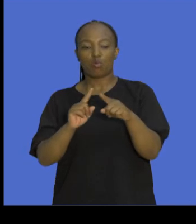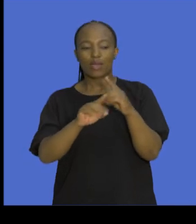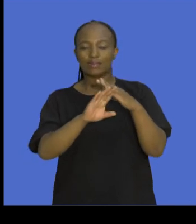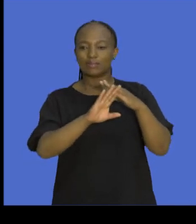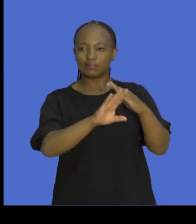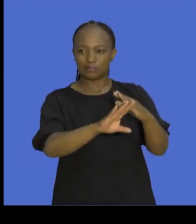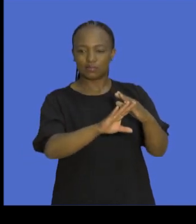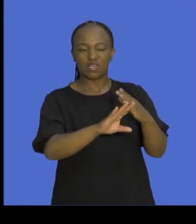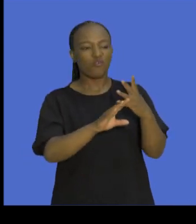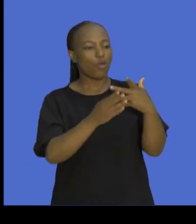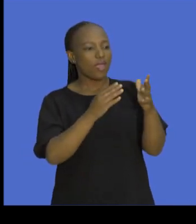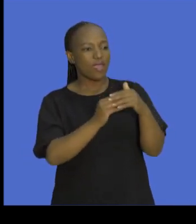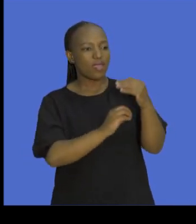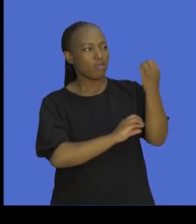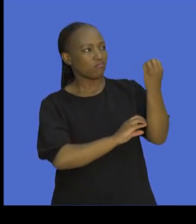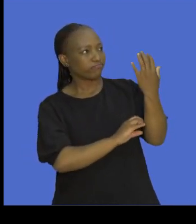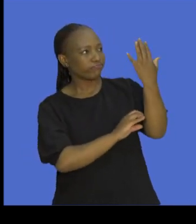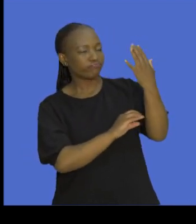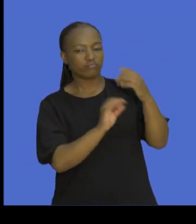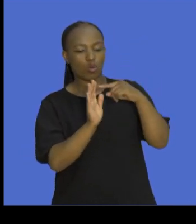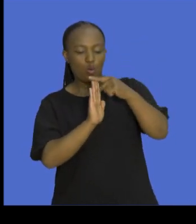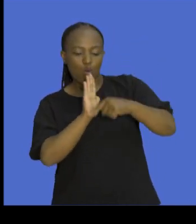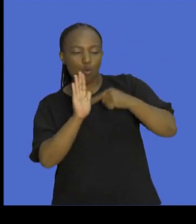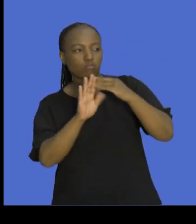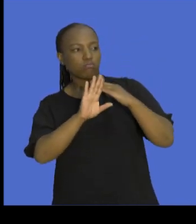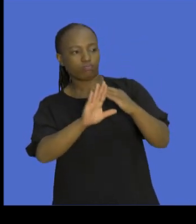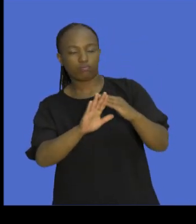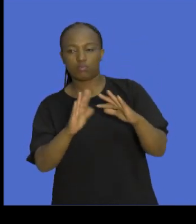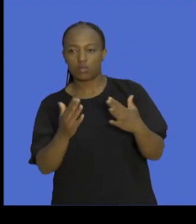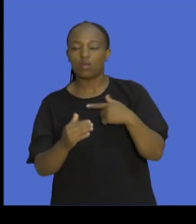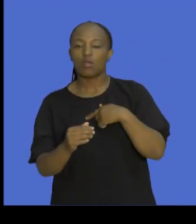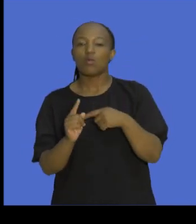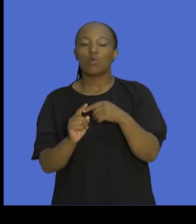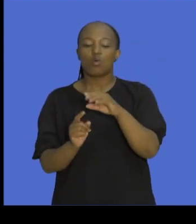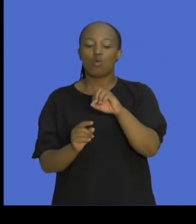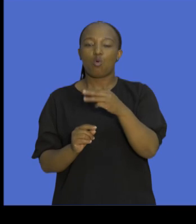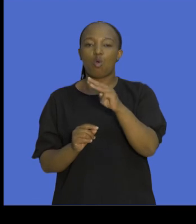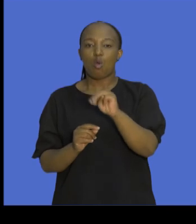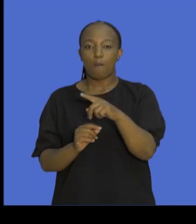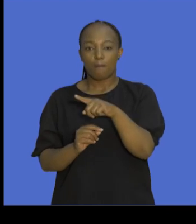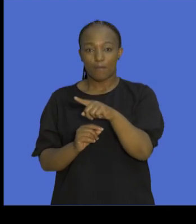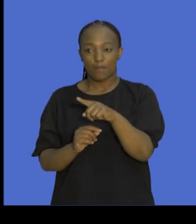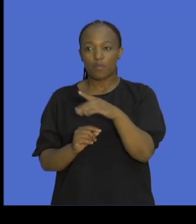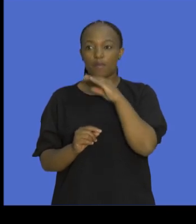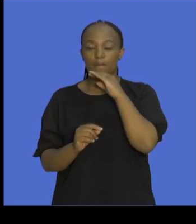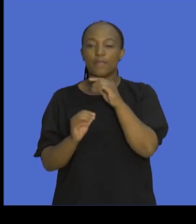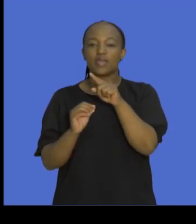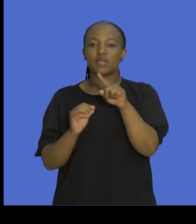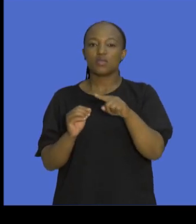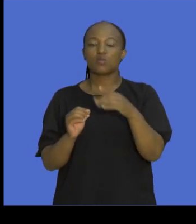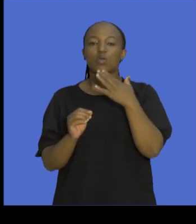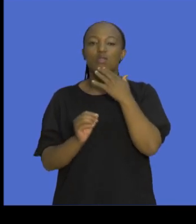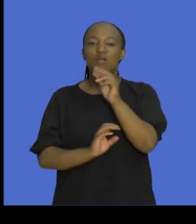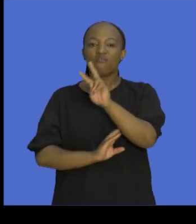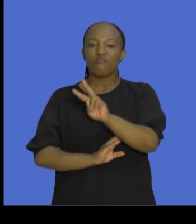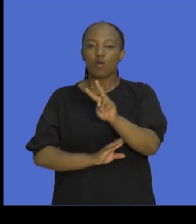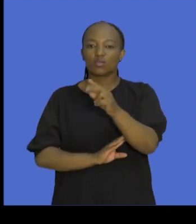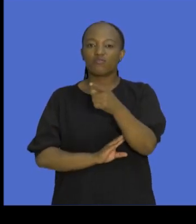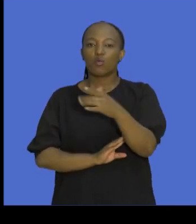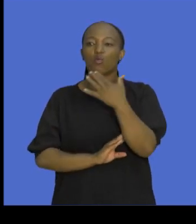is actually the resistance, okay, of a component or a circuit. And the SI unit, which is the ohm, is actually equals to